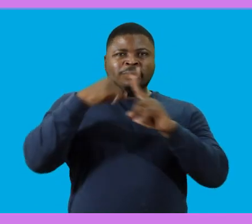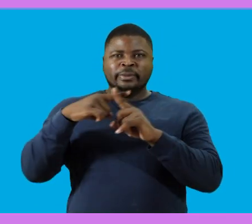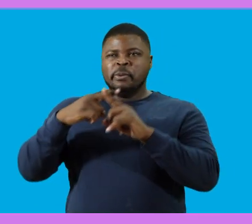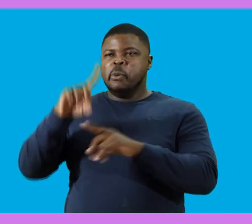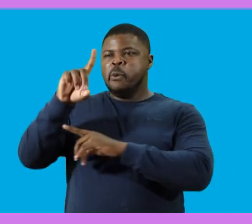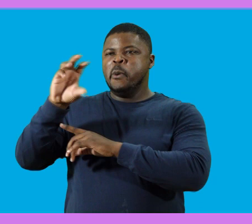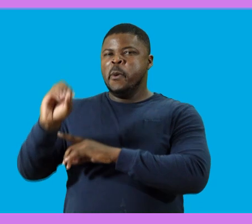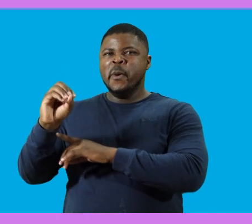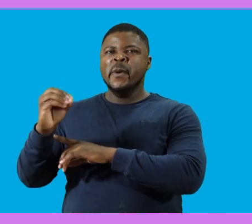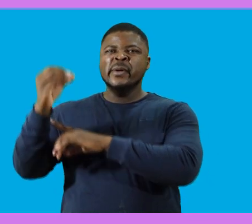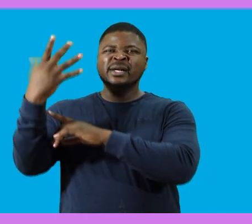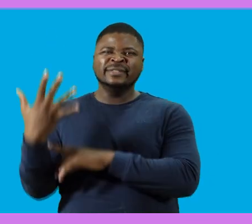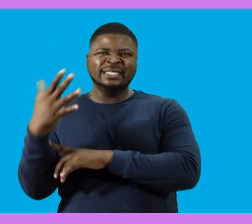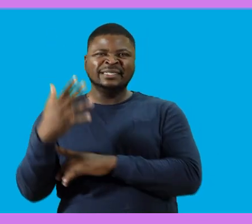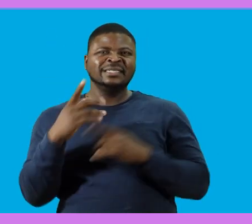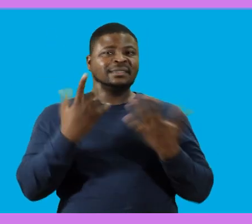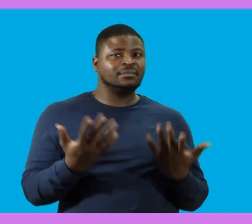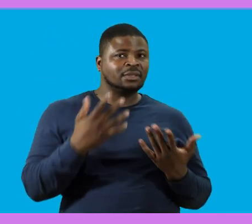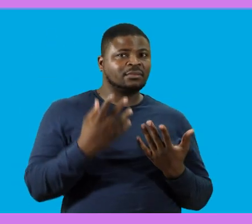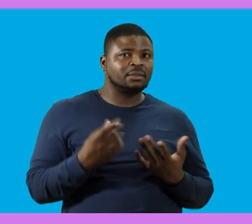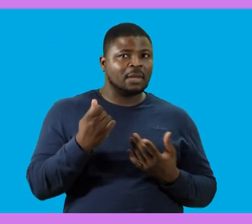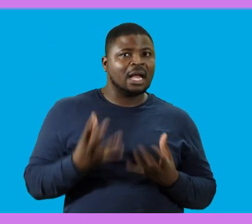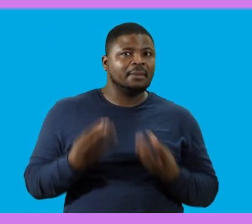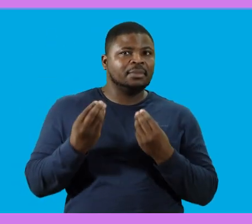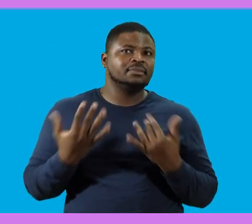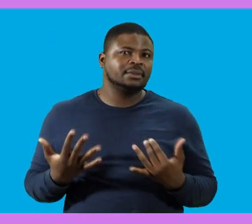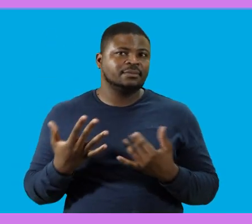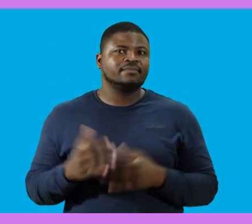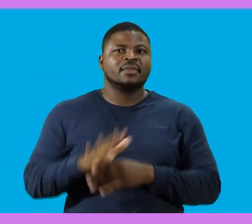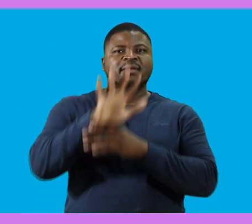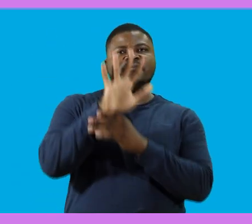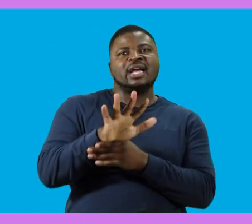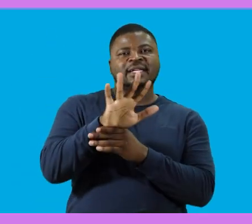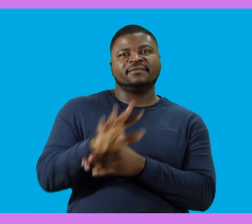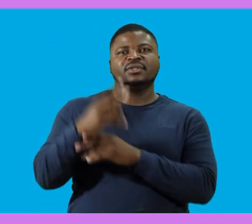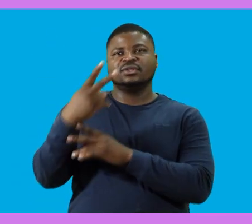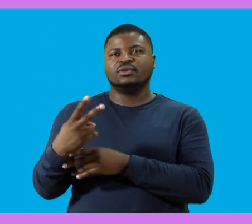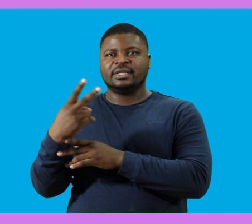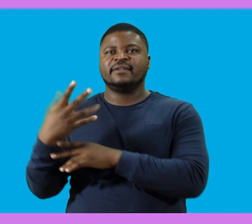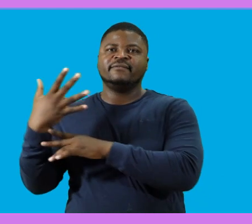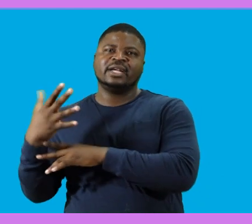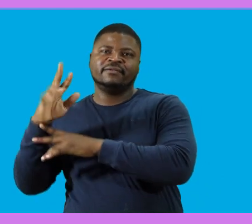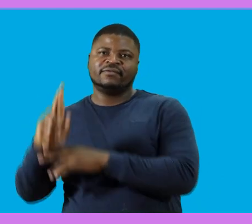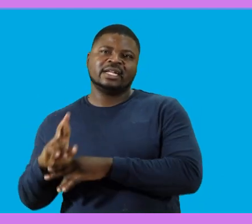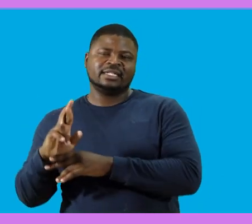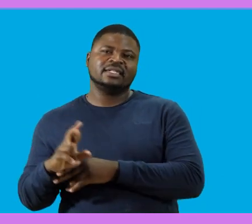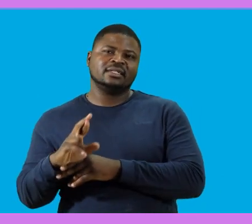times 105 Rand. So that is going to be